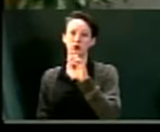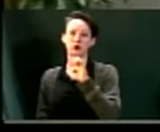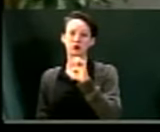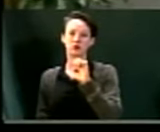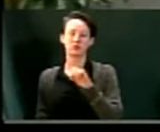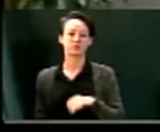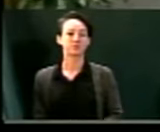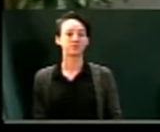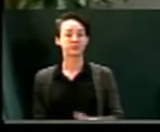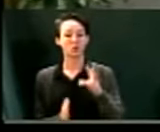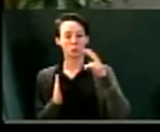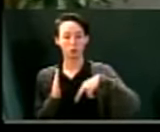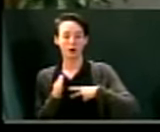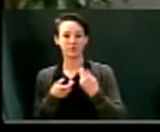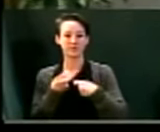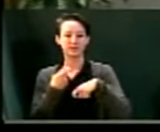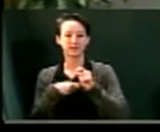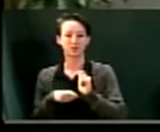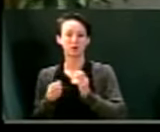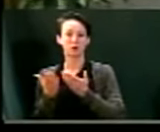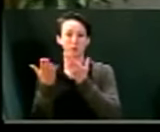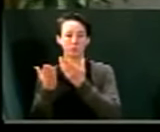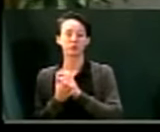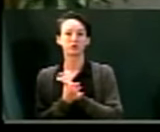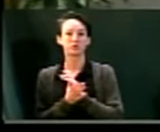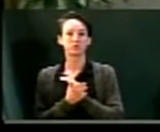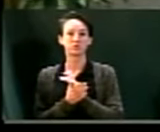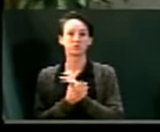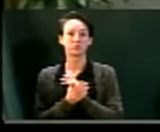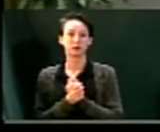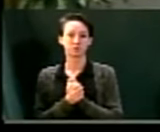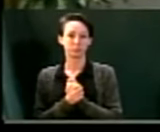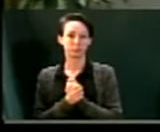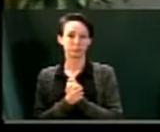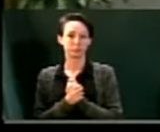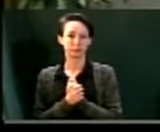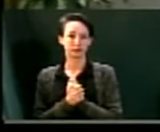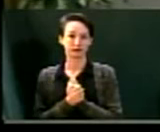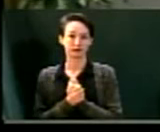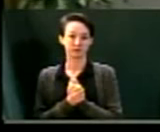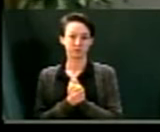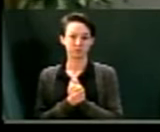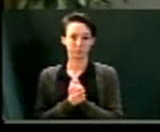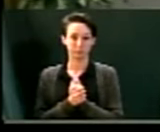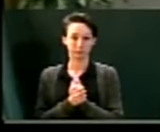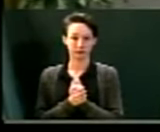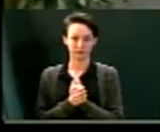this substitute motion that was made by Ms. Roundtree and seconded by you.